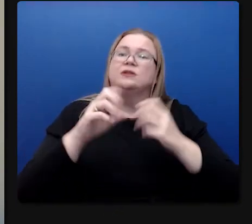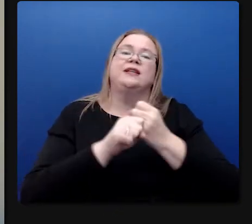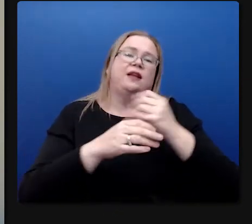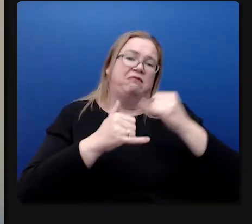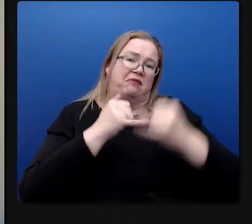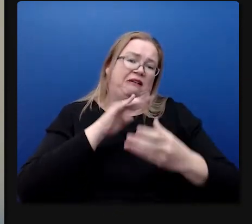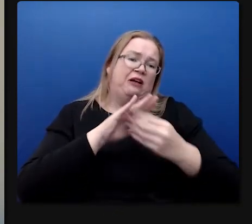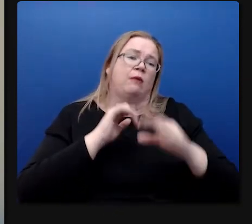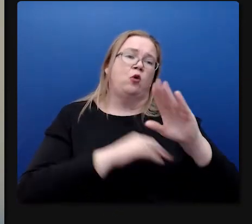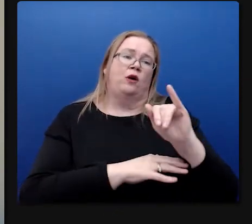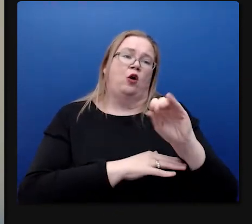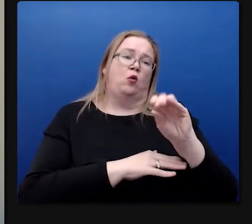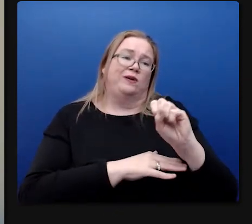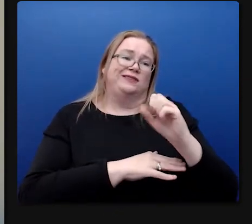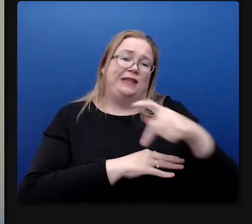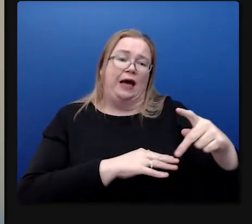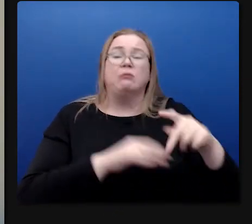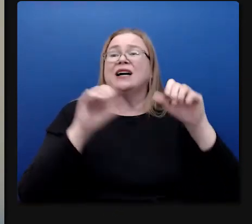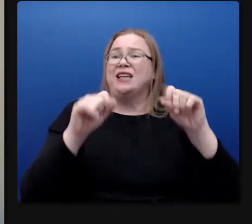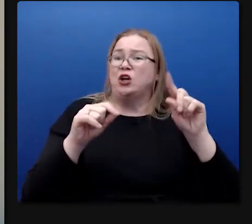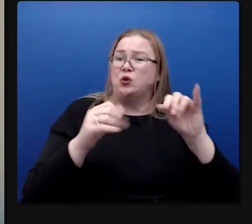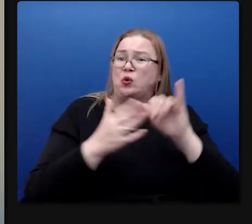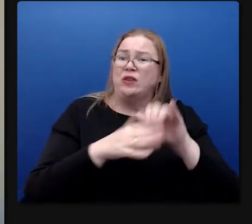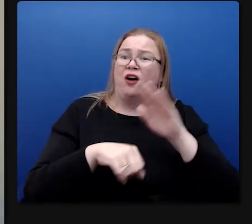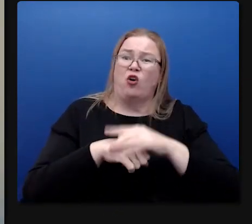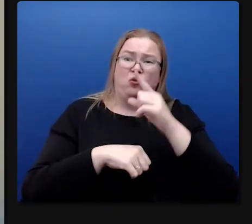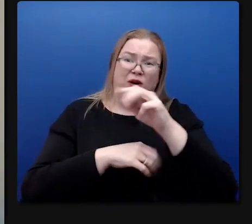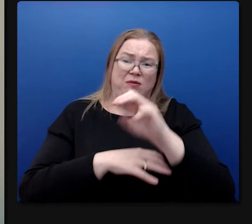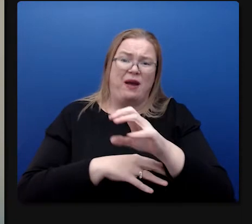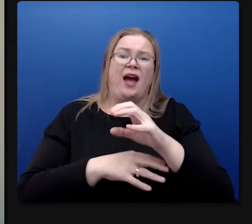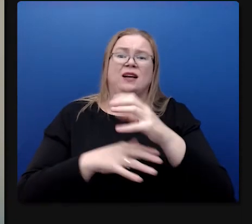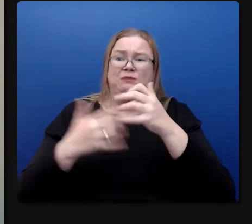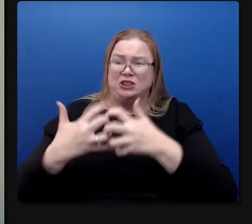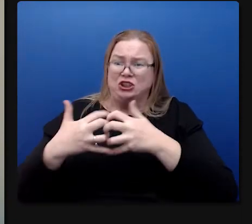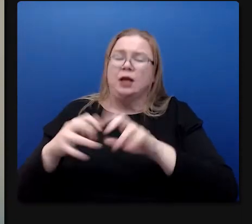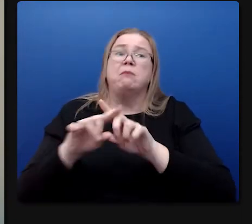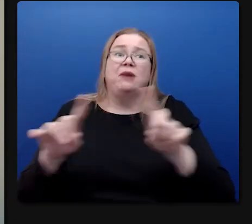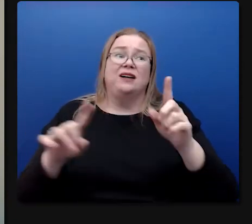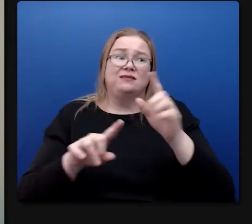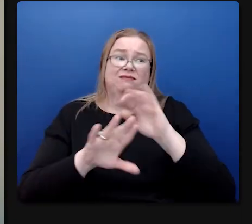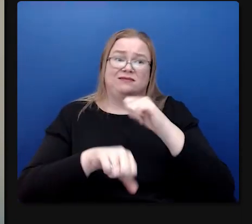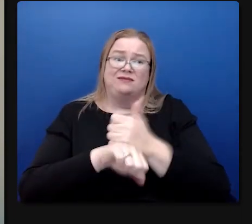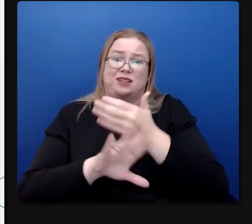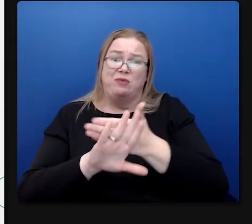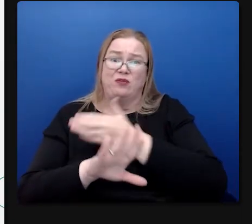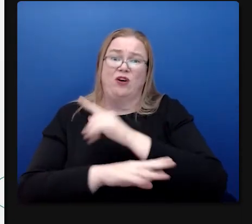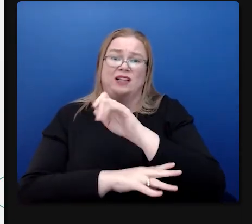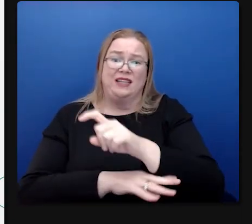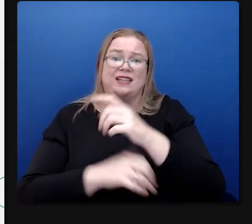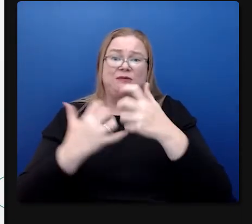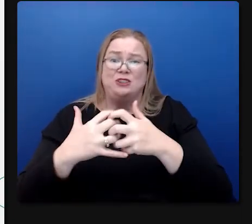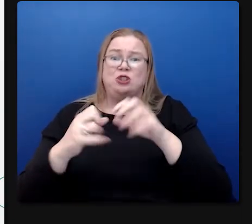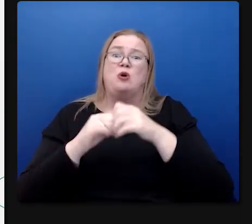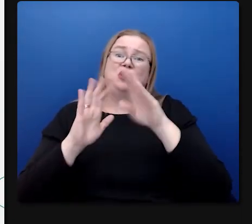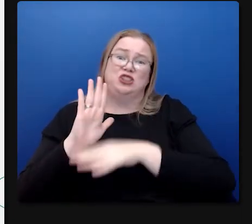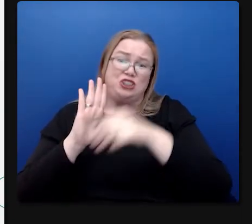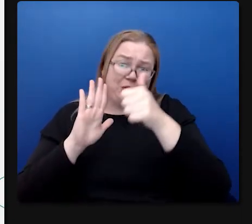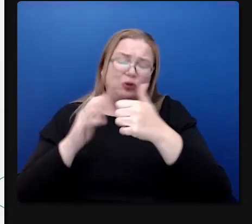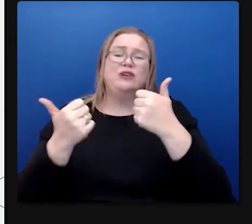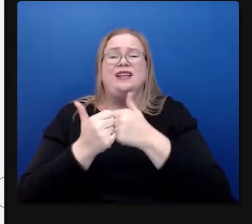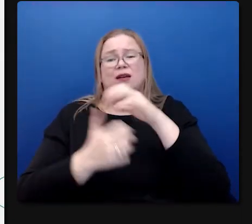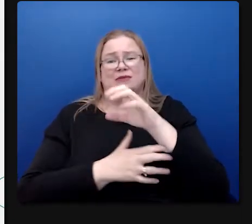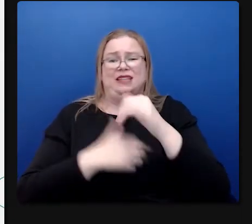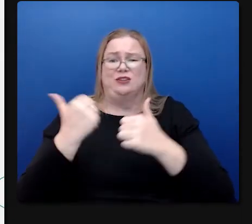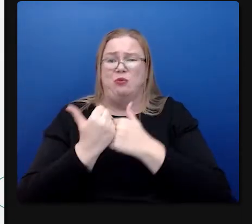finished copy of your iOS app. We could do all of that on a single Mac virtual machine, but as we established, Linux machines are a lot cheaper and